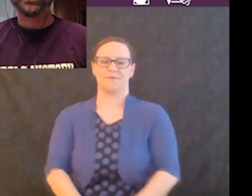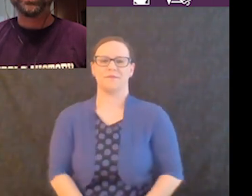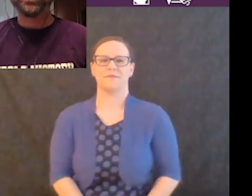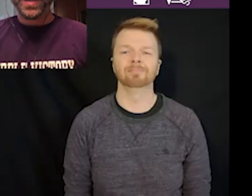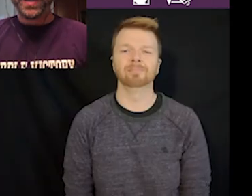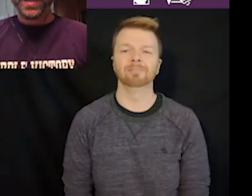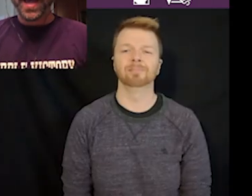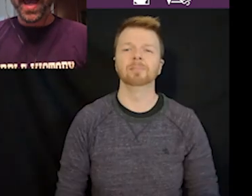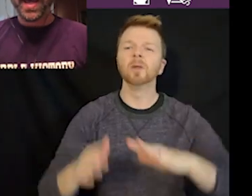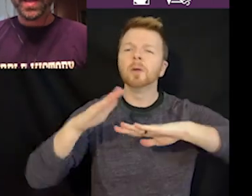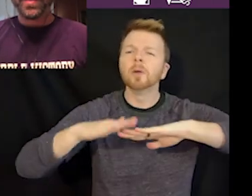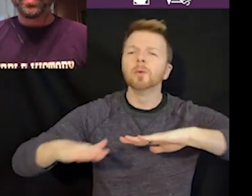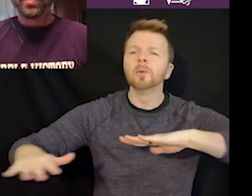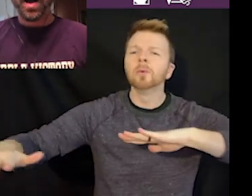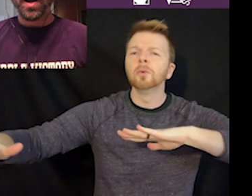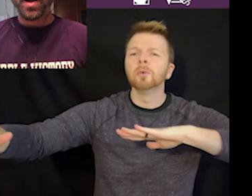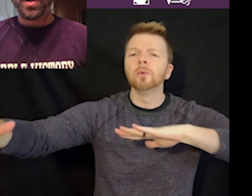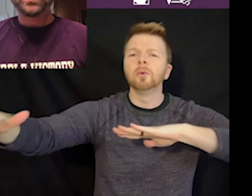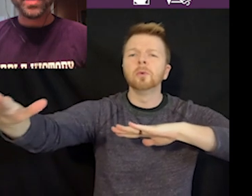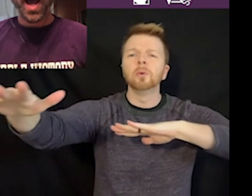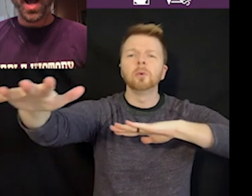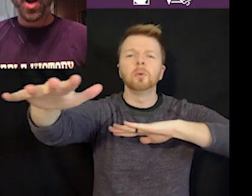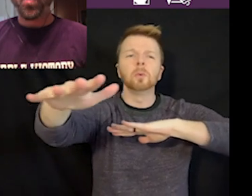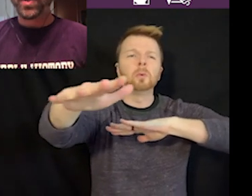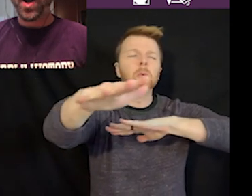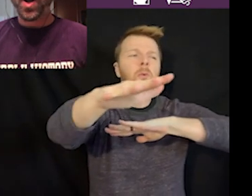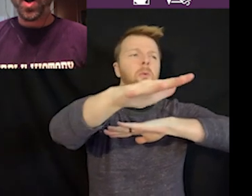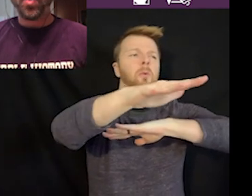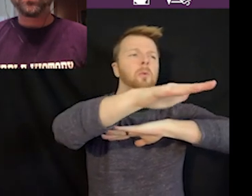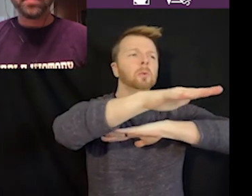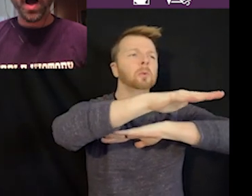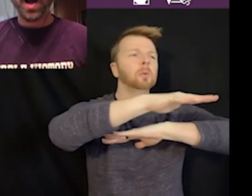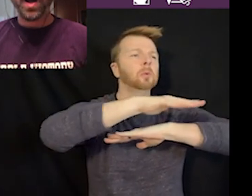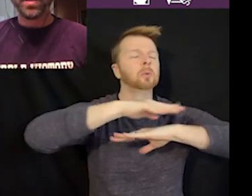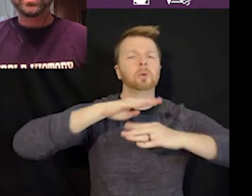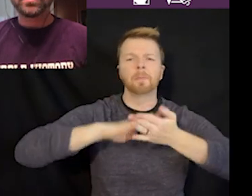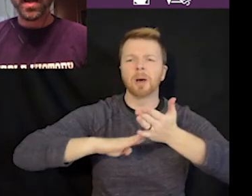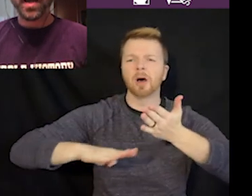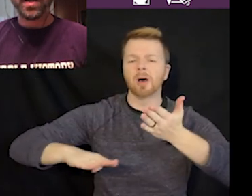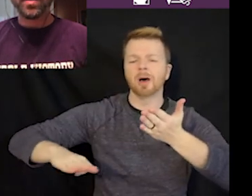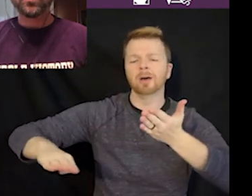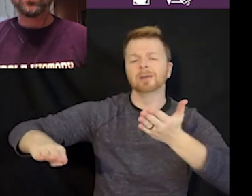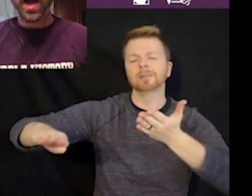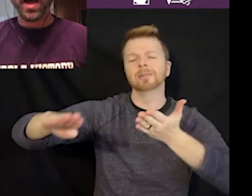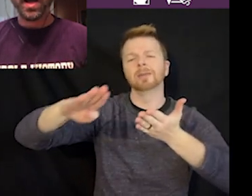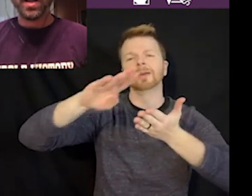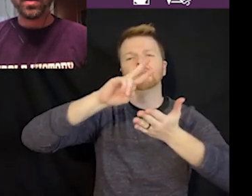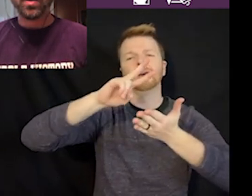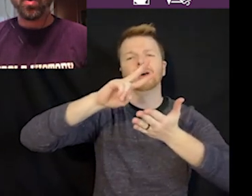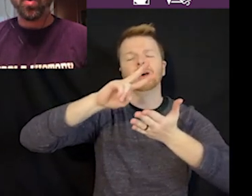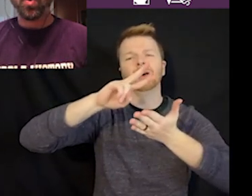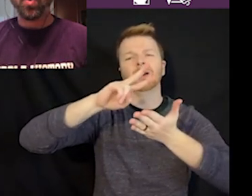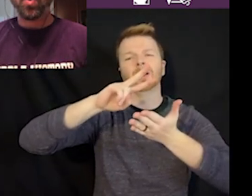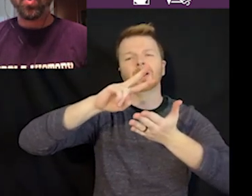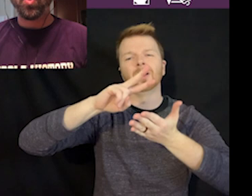In the town of Montreal,